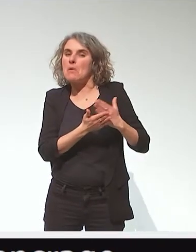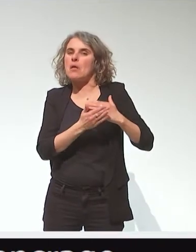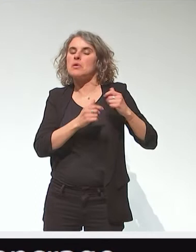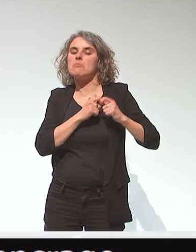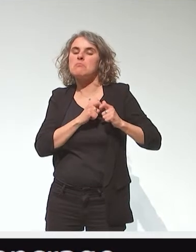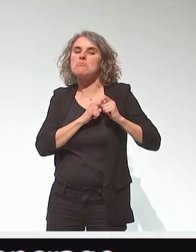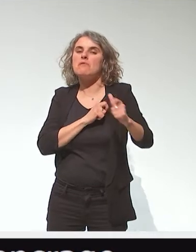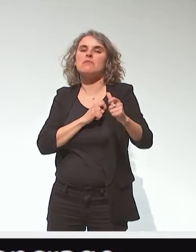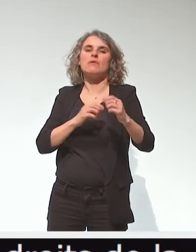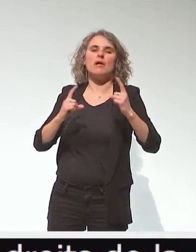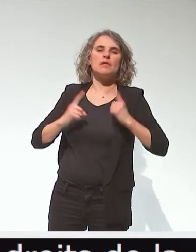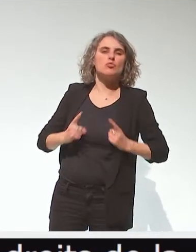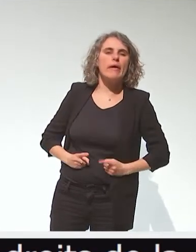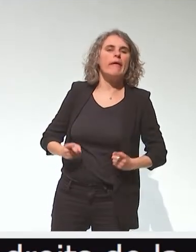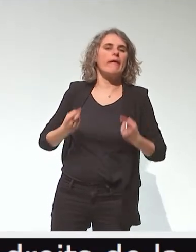that Parliament